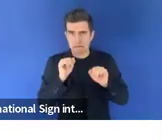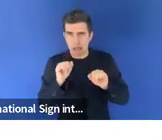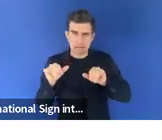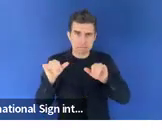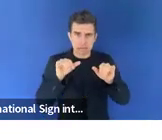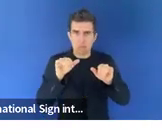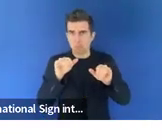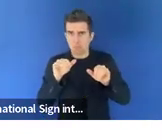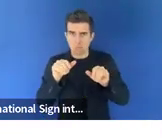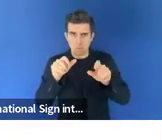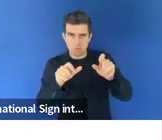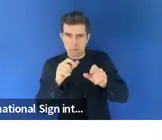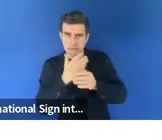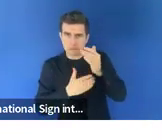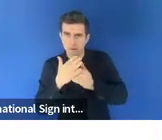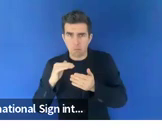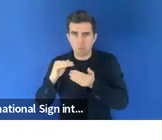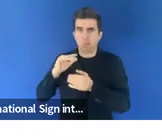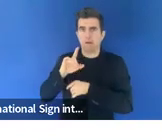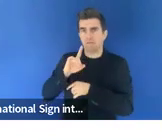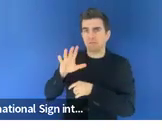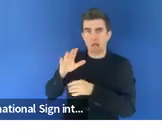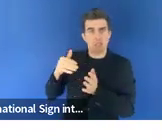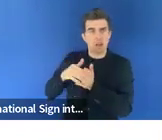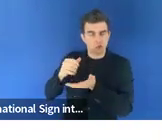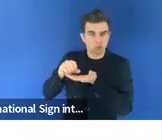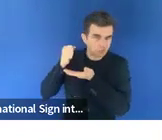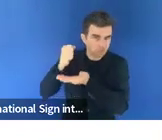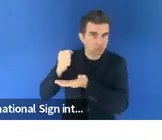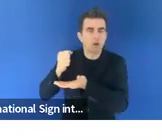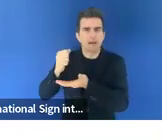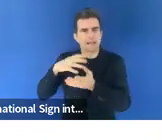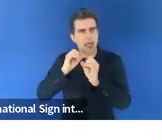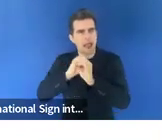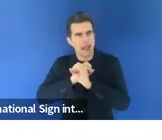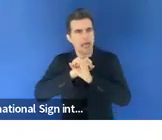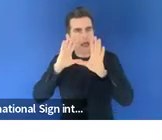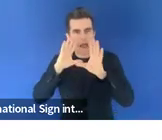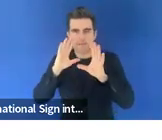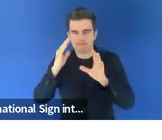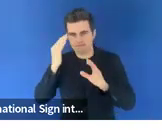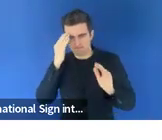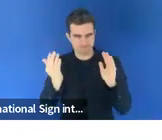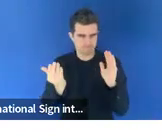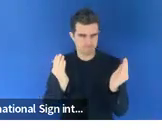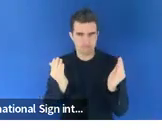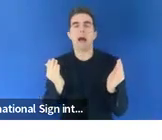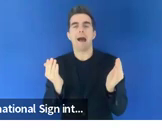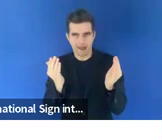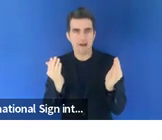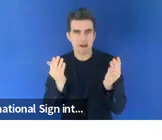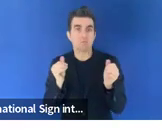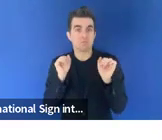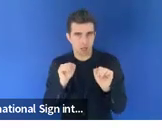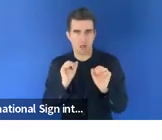model. You might have heard of something called the theory of change. It's a very simple, simple thing. It's just basically step